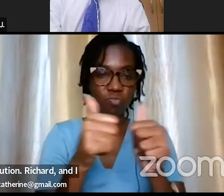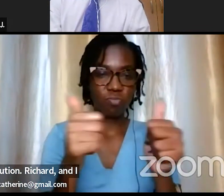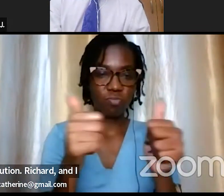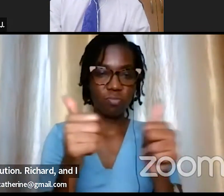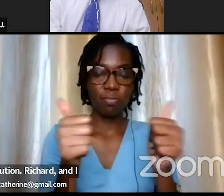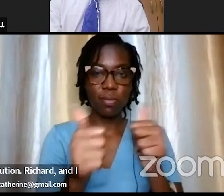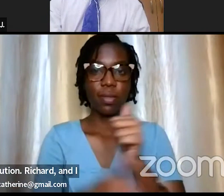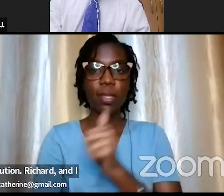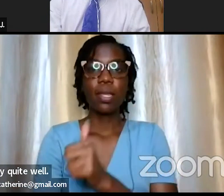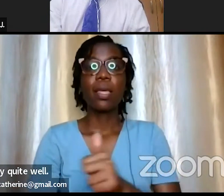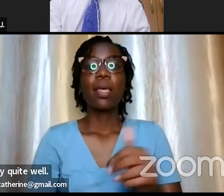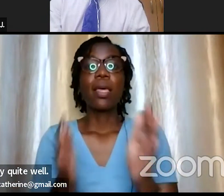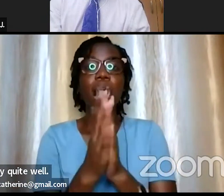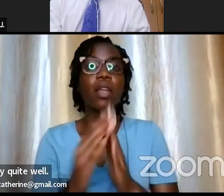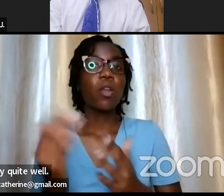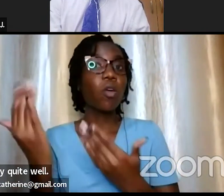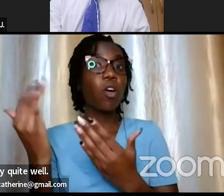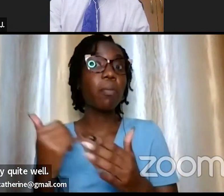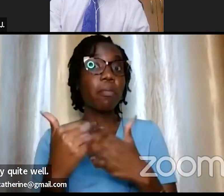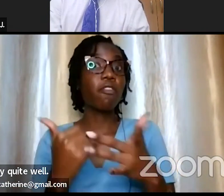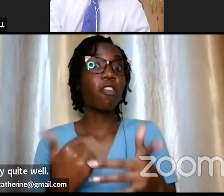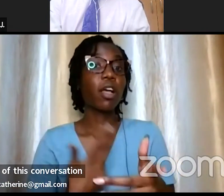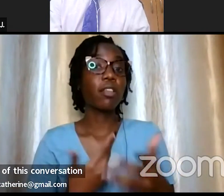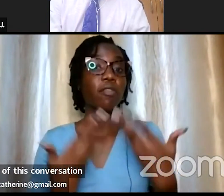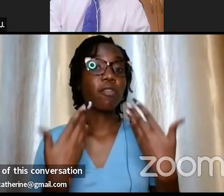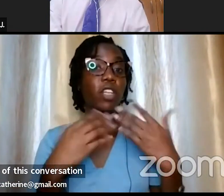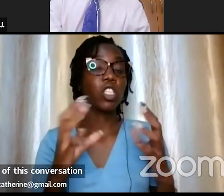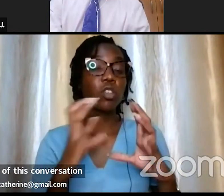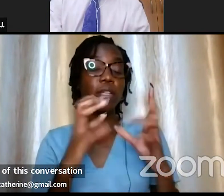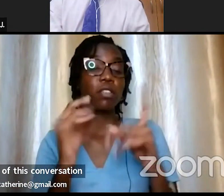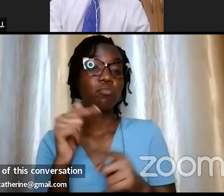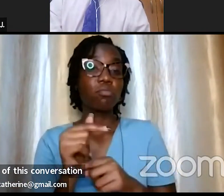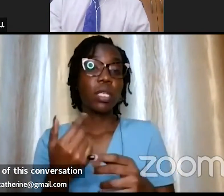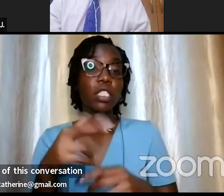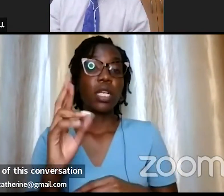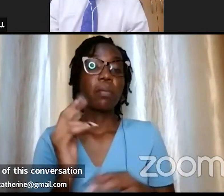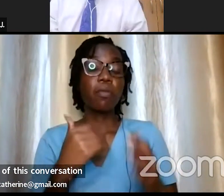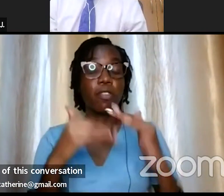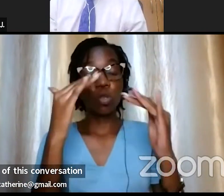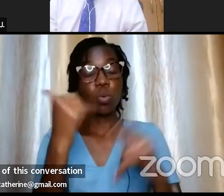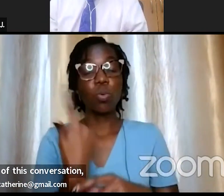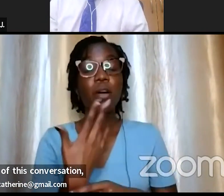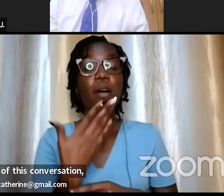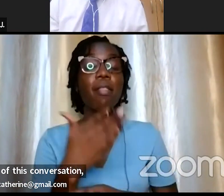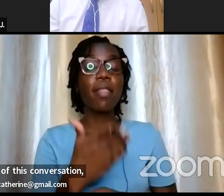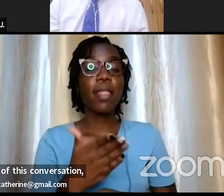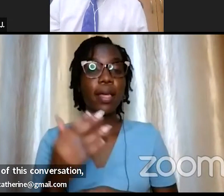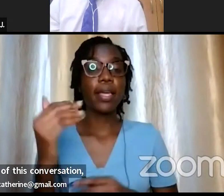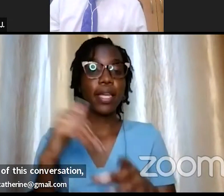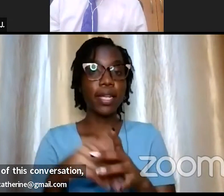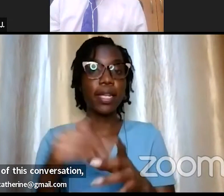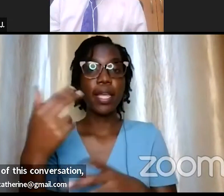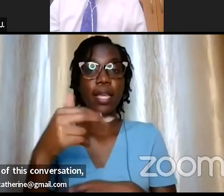are hoping that by the end of this conversation, the HR professionals who are in HR and